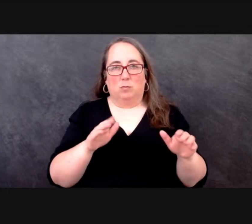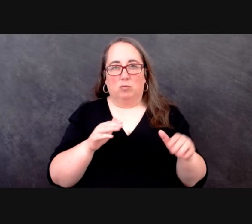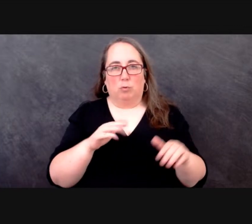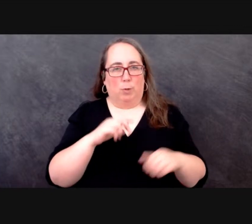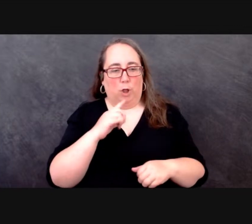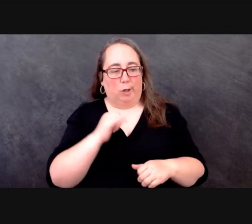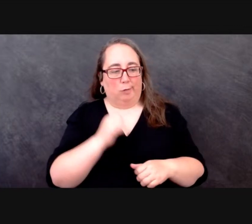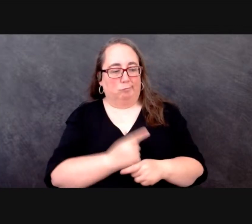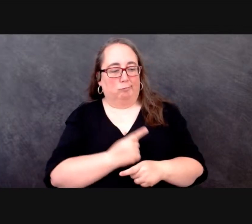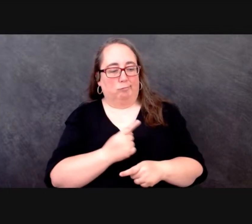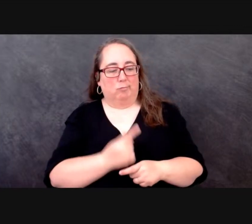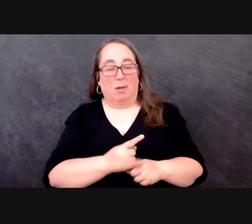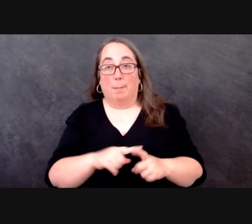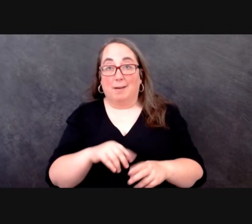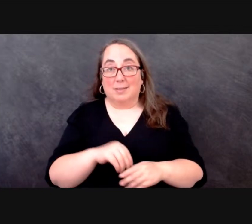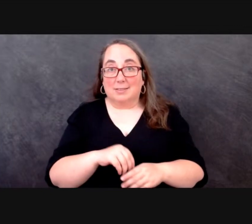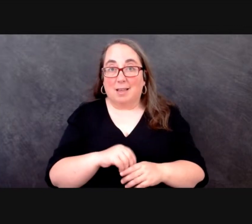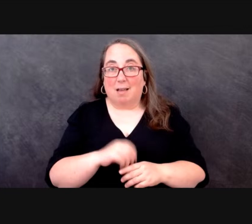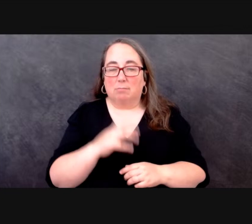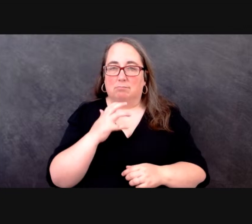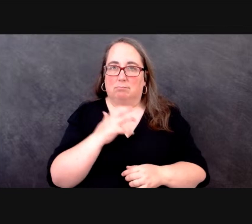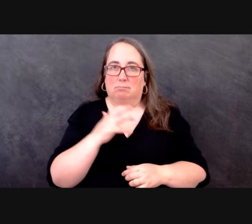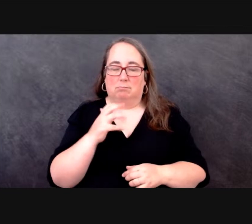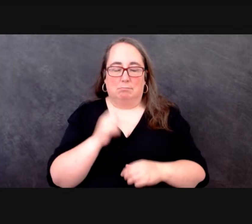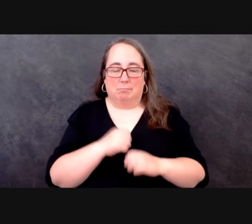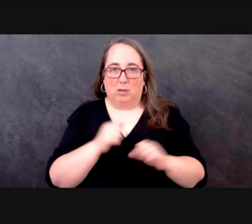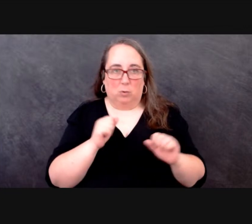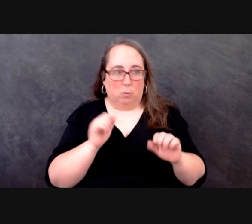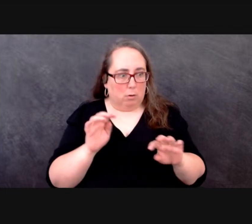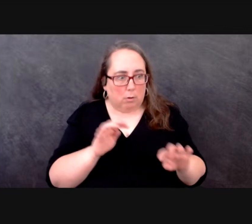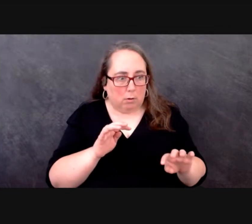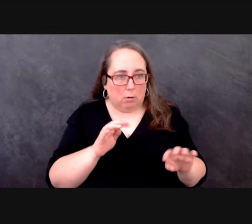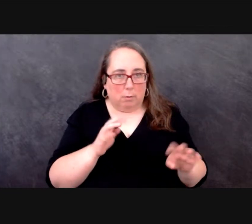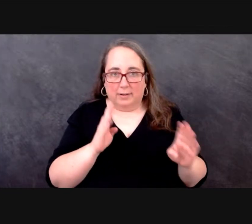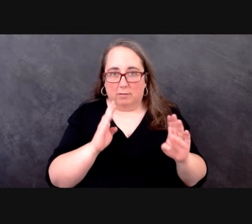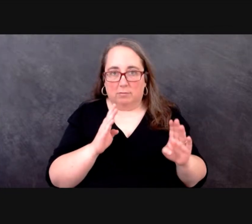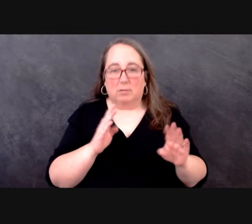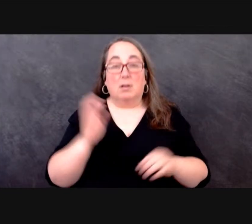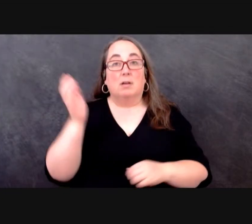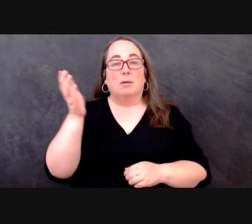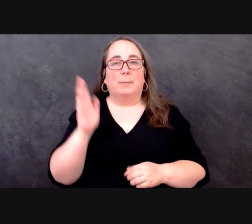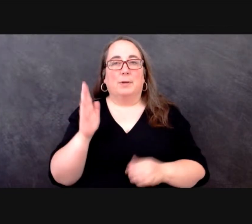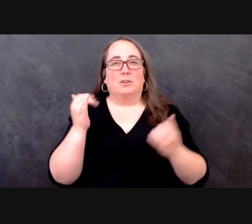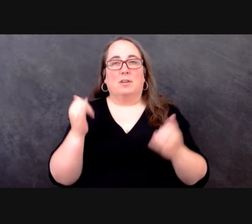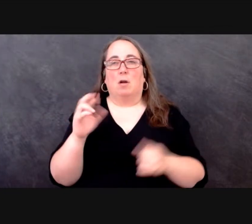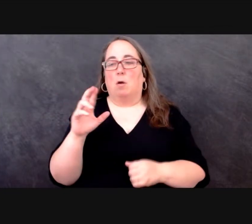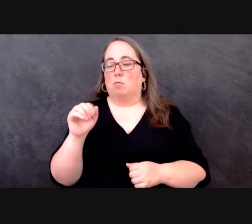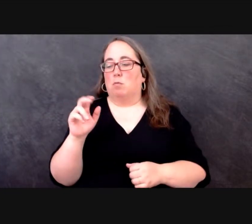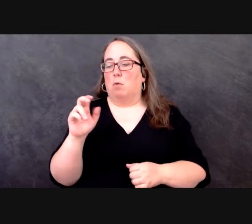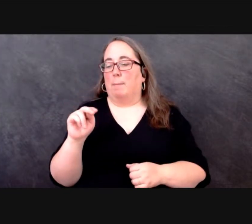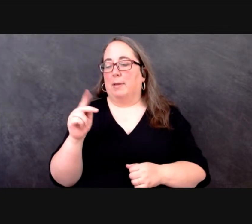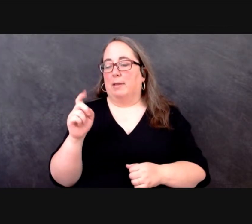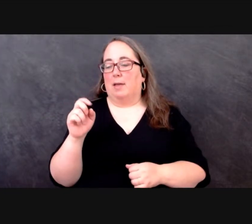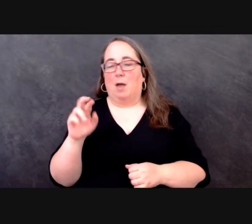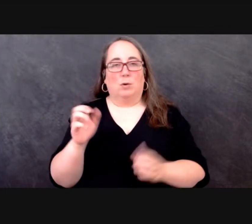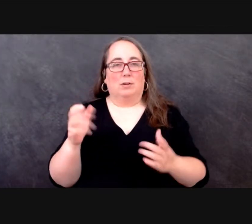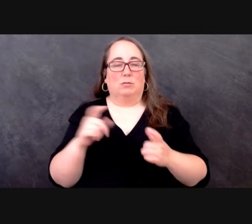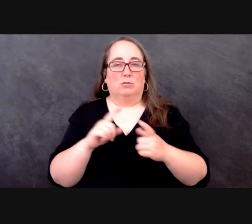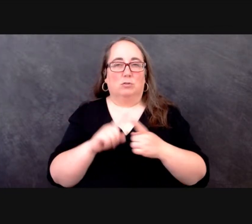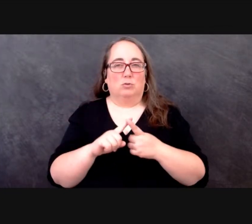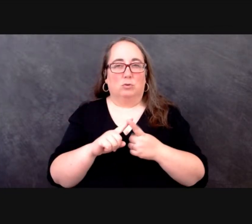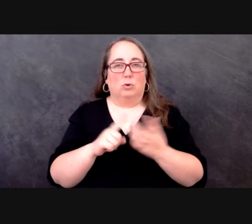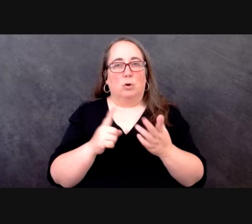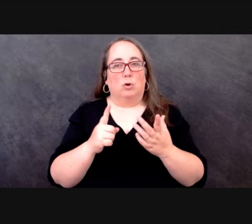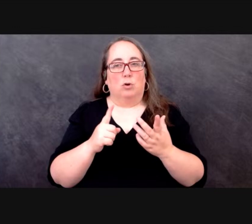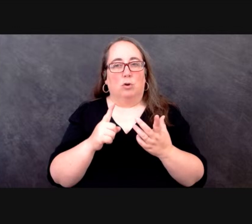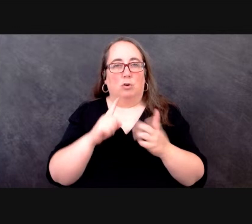its contents are guaranteed to get your attention. Our speaker today, Robin Gower, is here to answer an